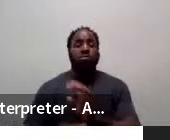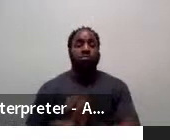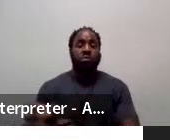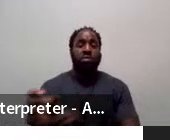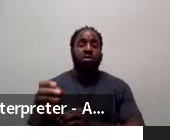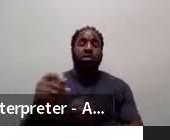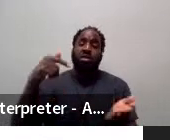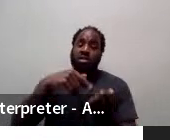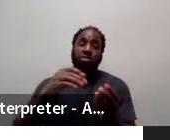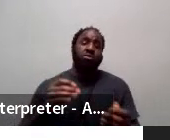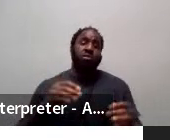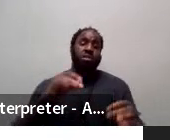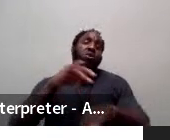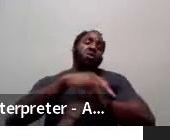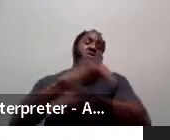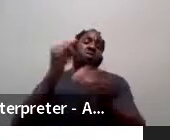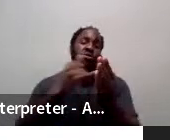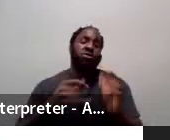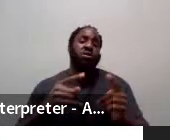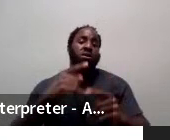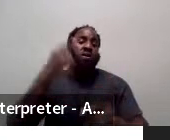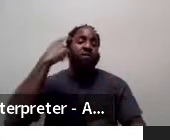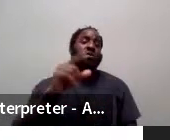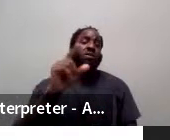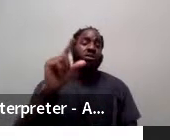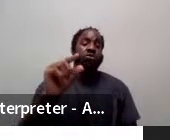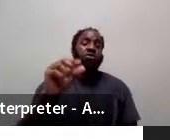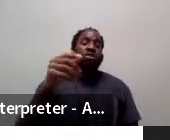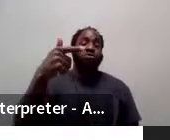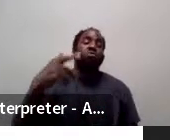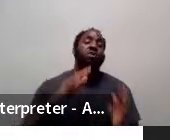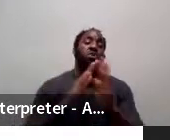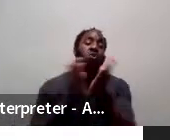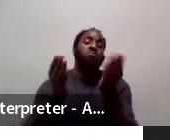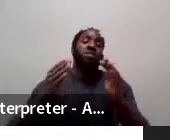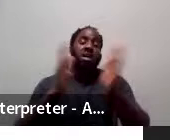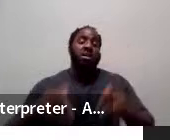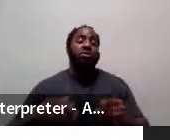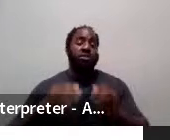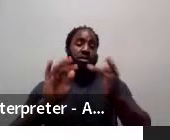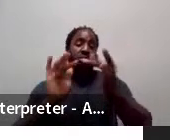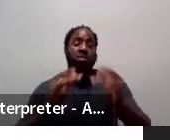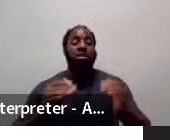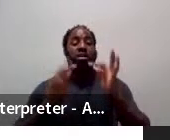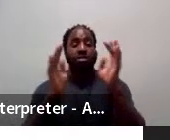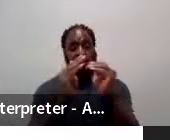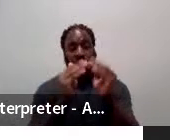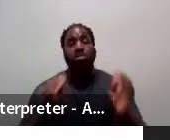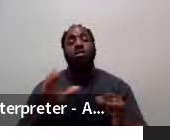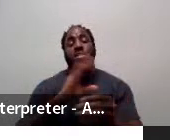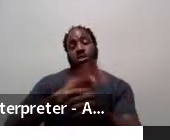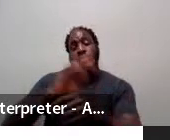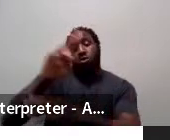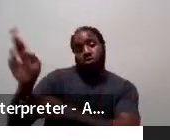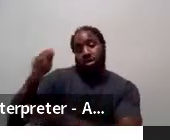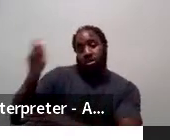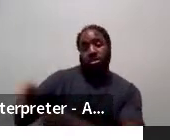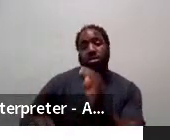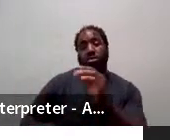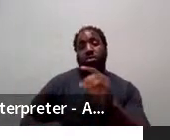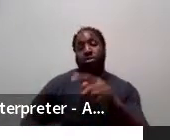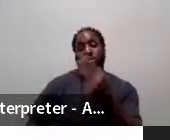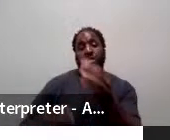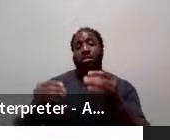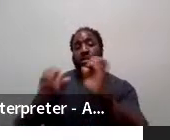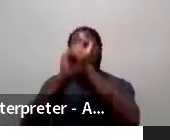was, again, an early sketch from the 2021 remote open house, trying to bring that to life. And then on the right, right, we have a sketch showing the future Morris Park